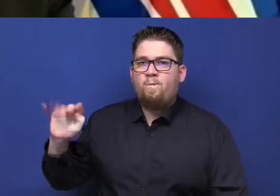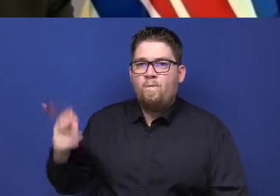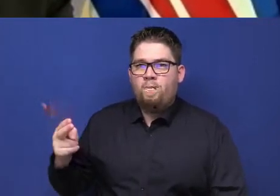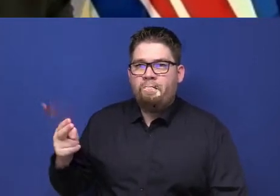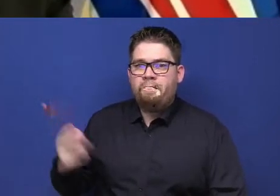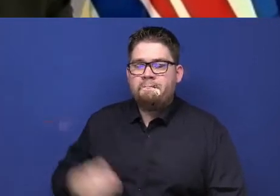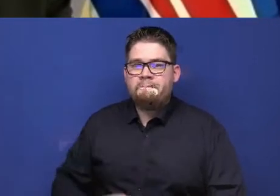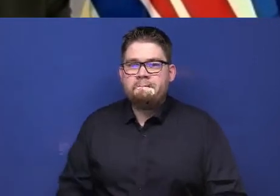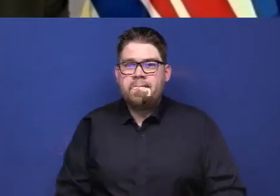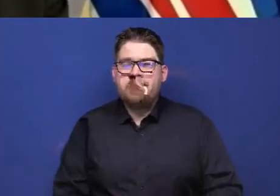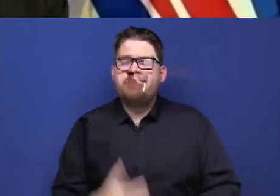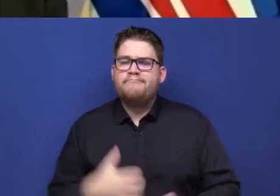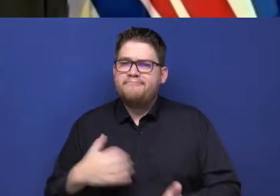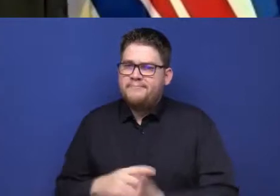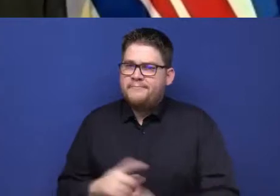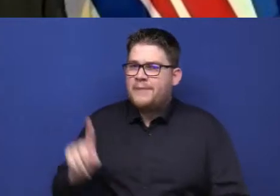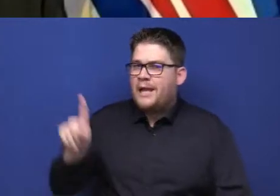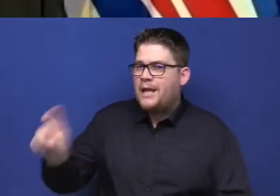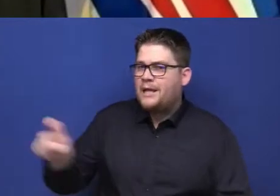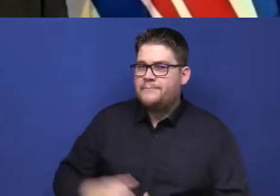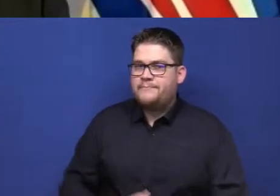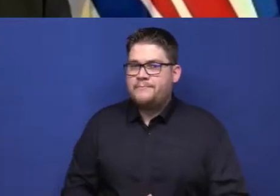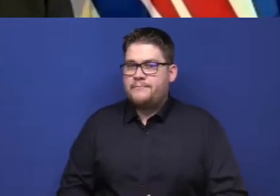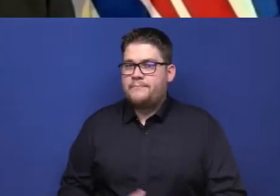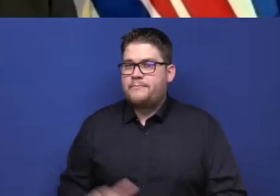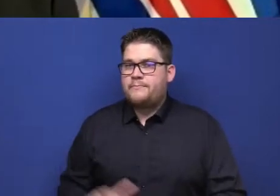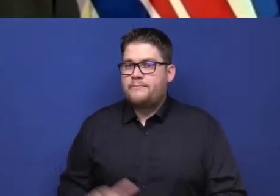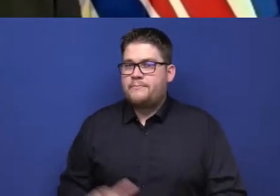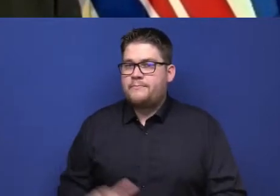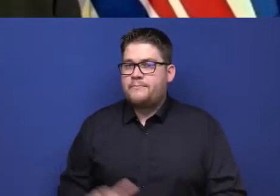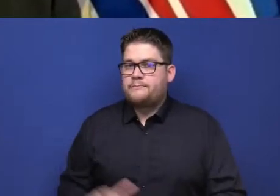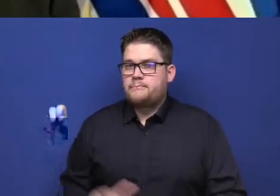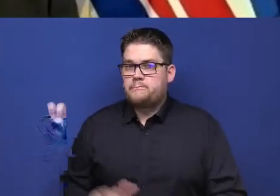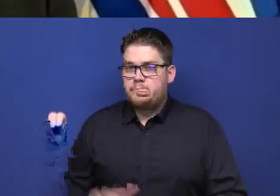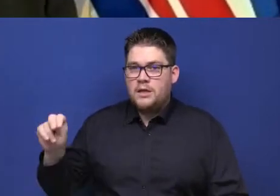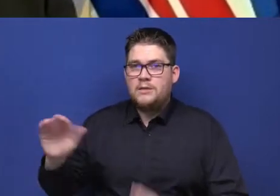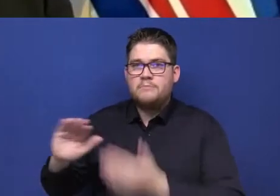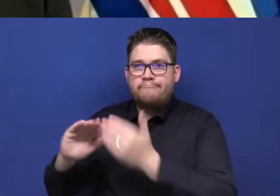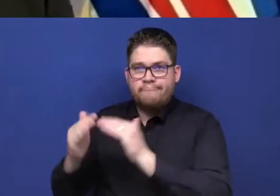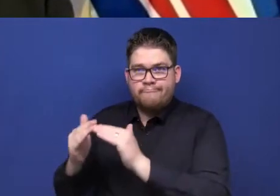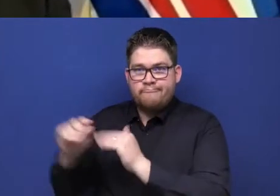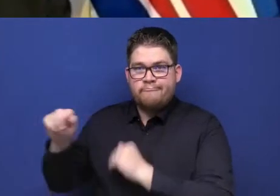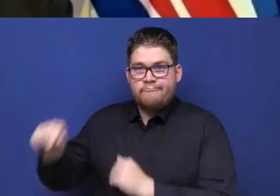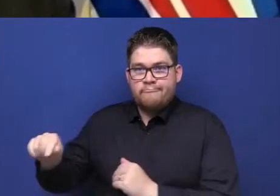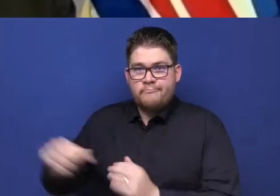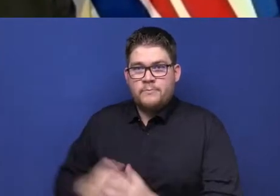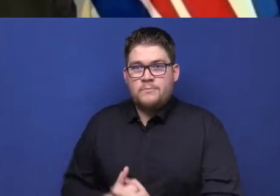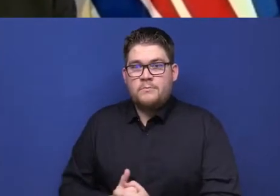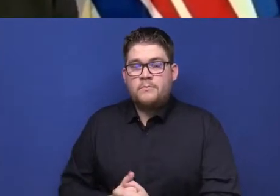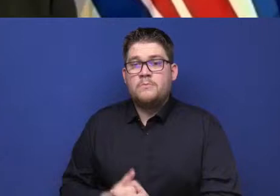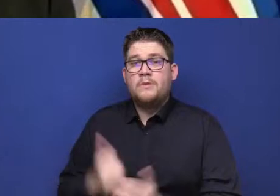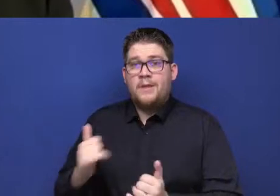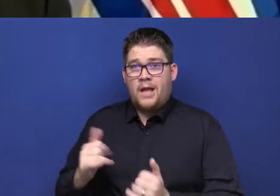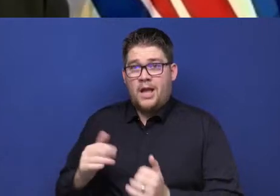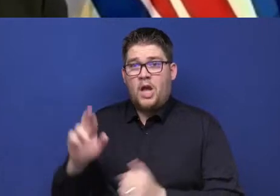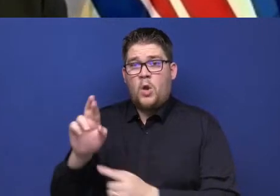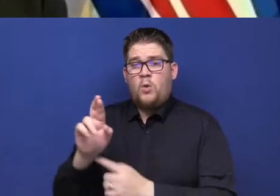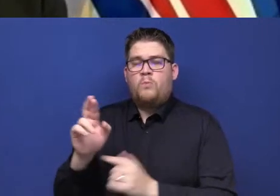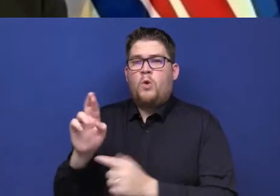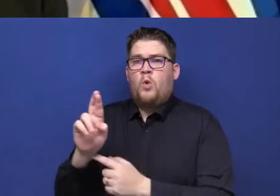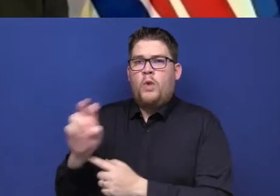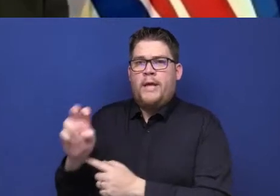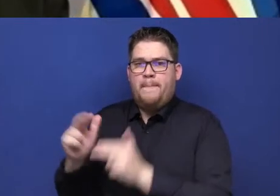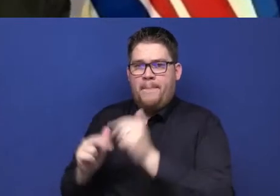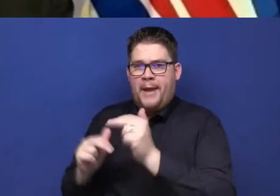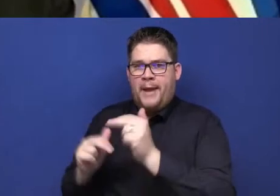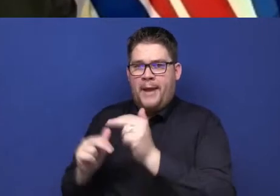by people who have assessed blame before we know what the exact cause of the fire was that tore through that village. Are you able to